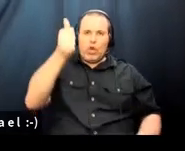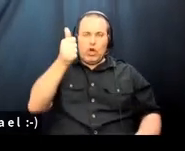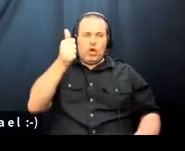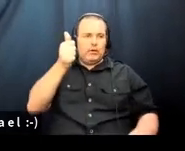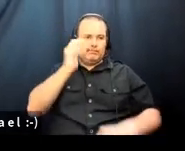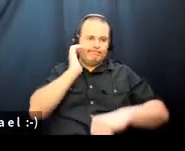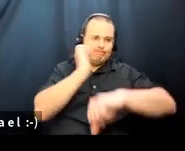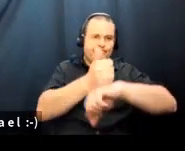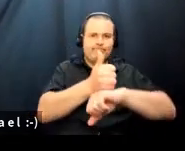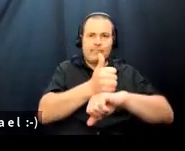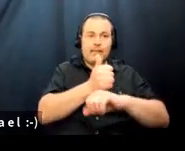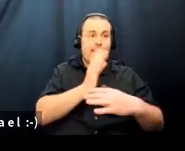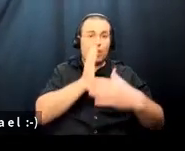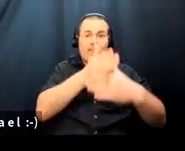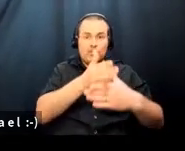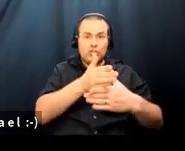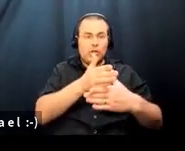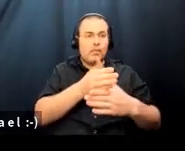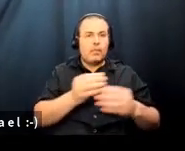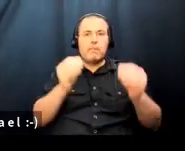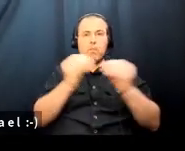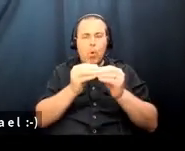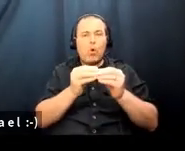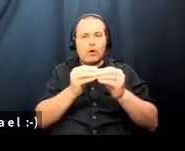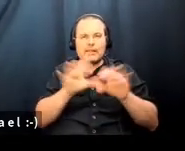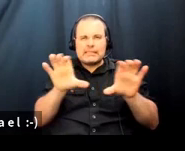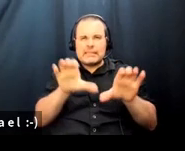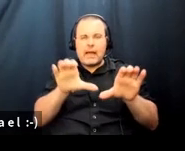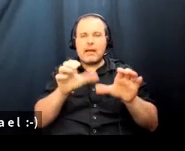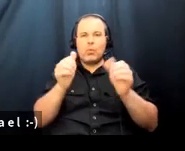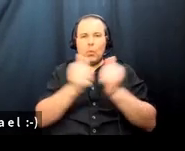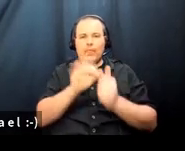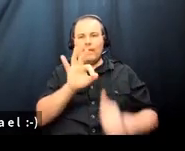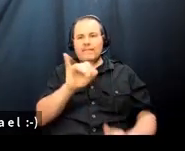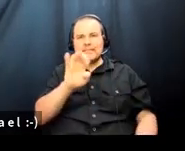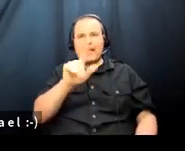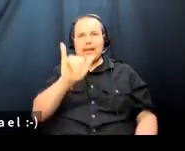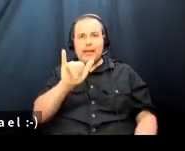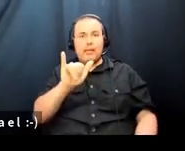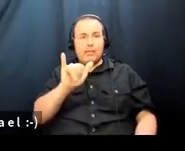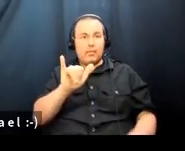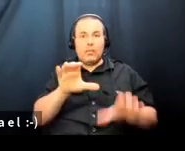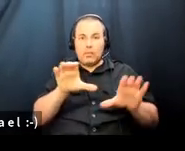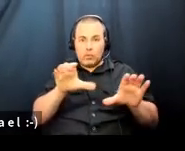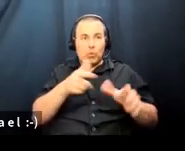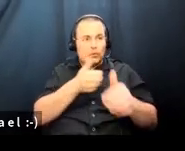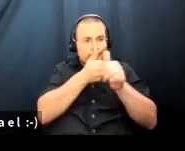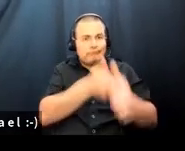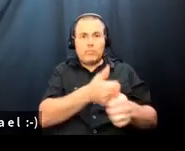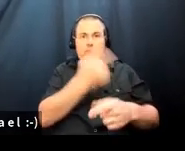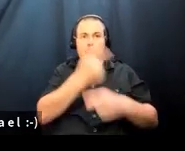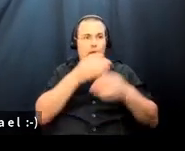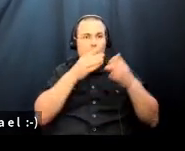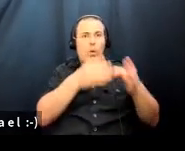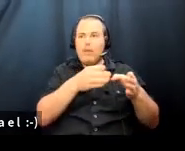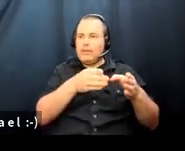place, the more it's done with fidelity. That means the more you do it the way it's intended to be done, the better